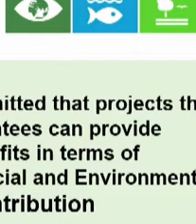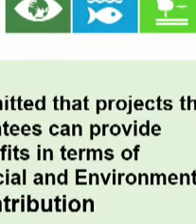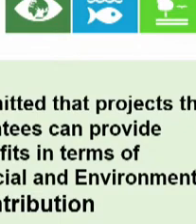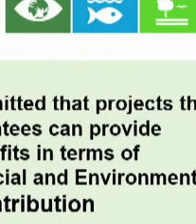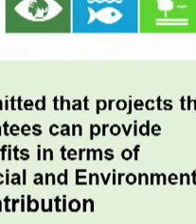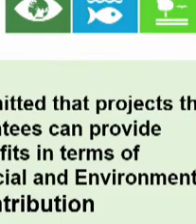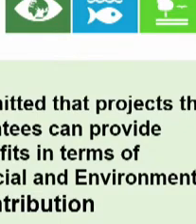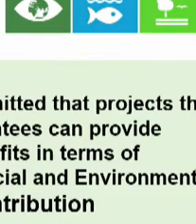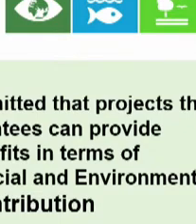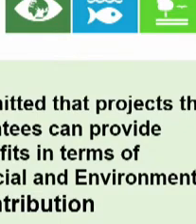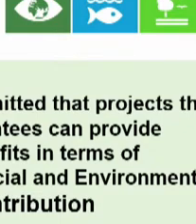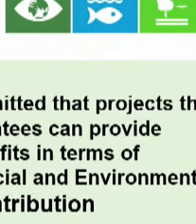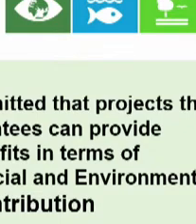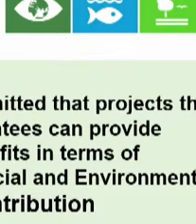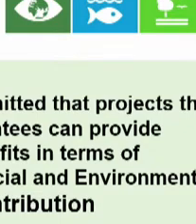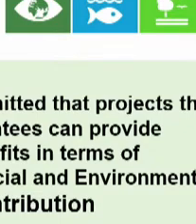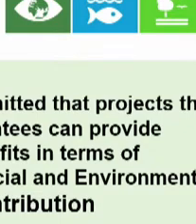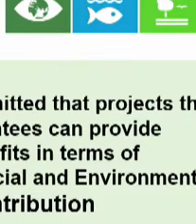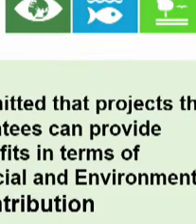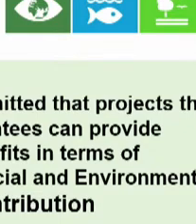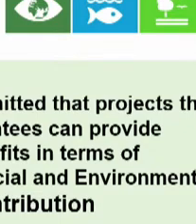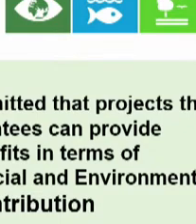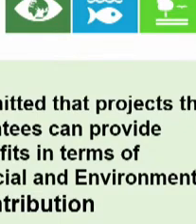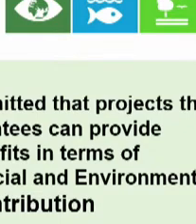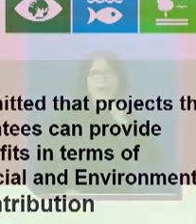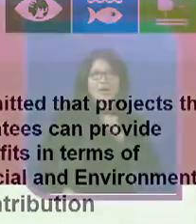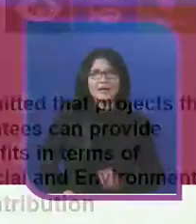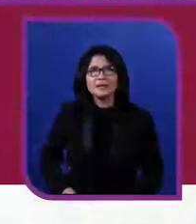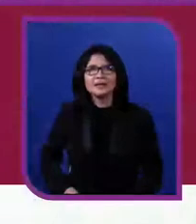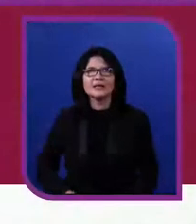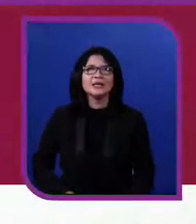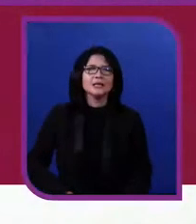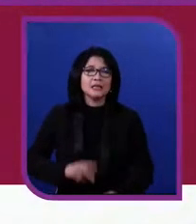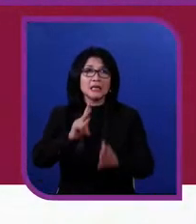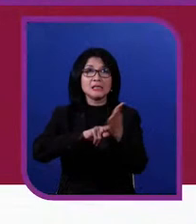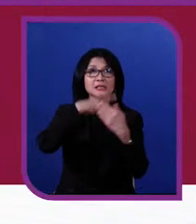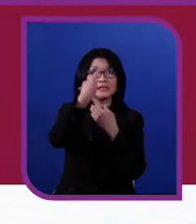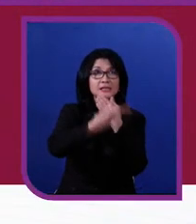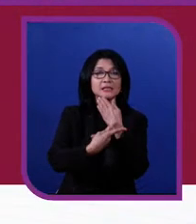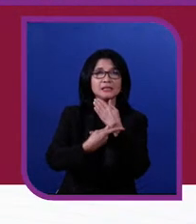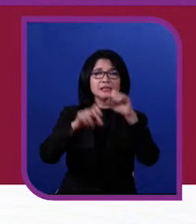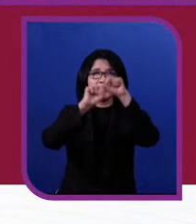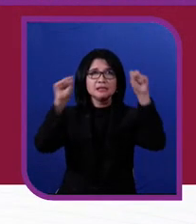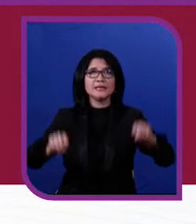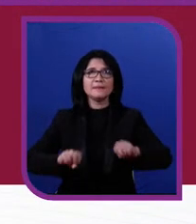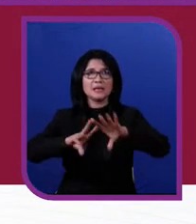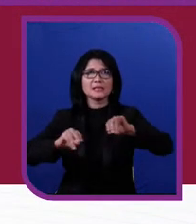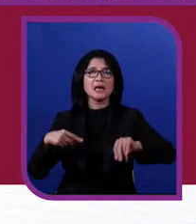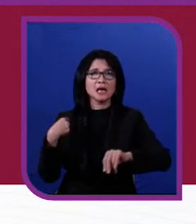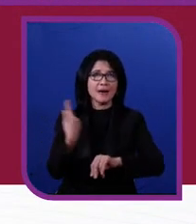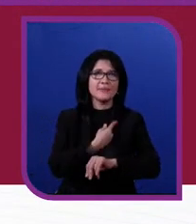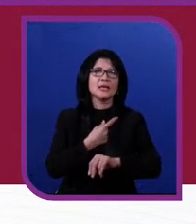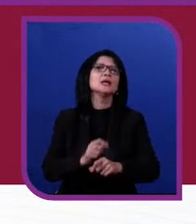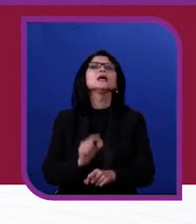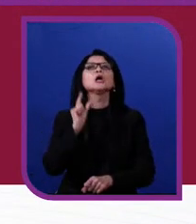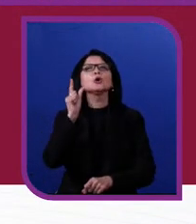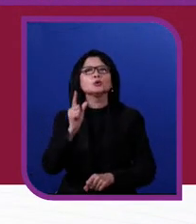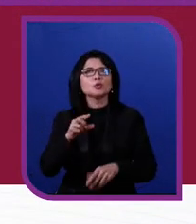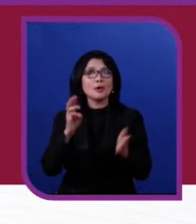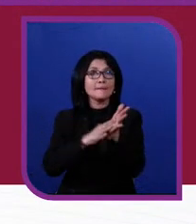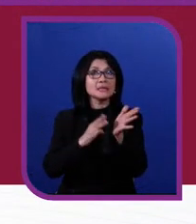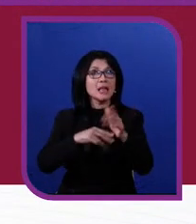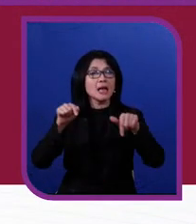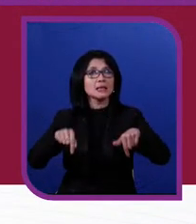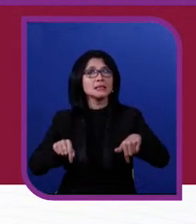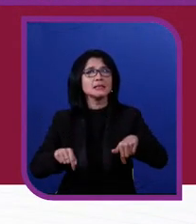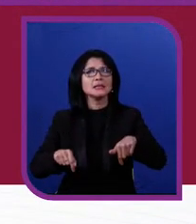division of kode NS RSS men so valdez asing weekend a site